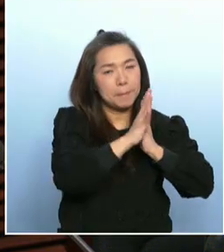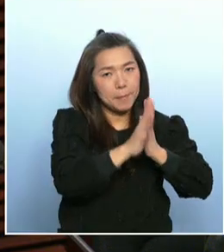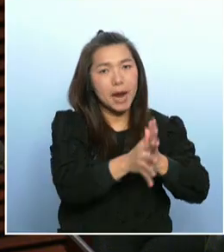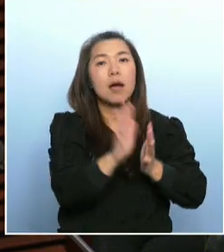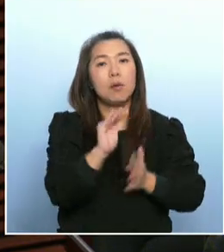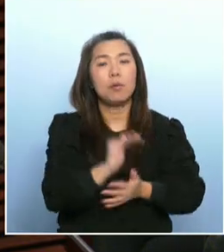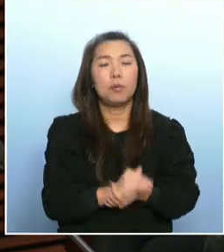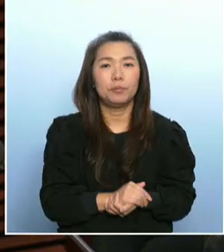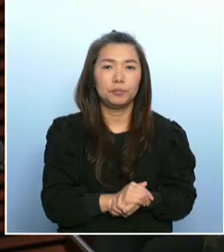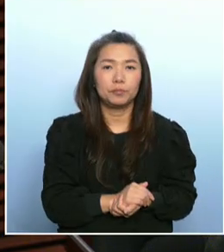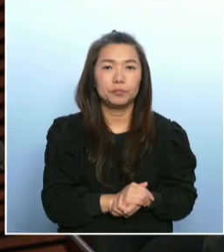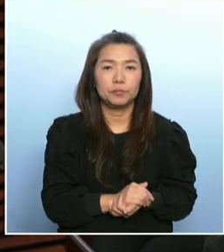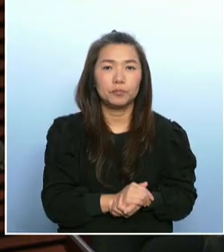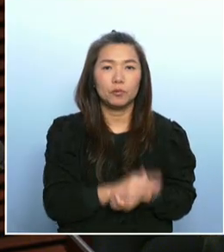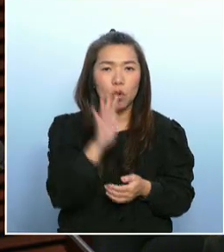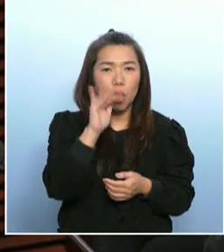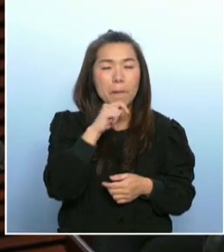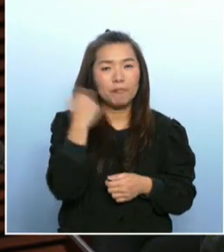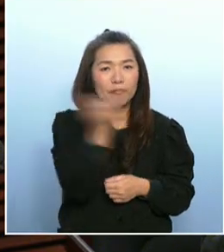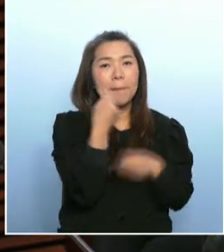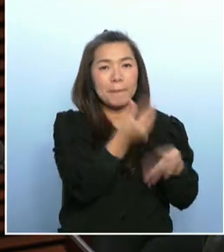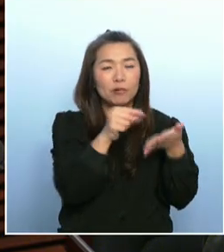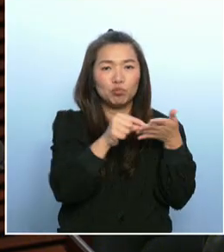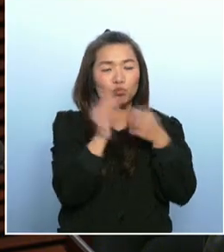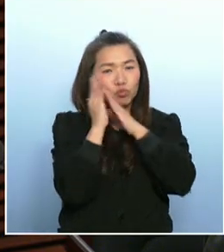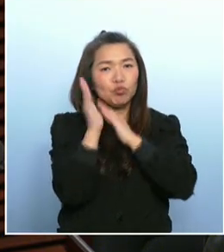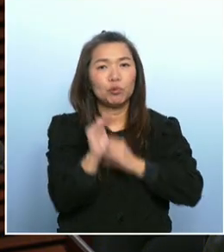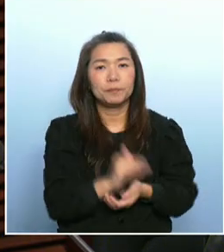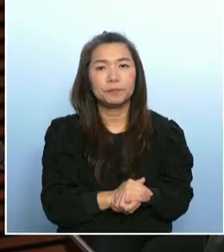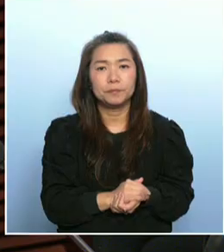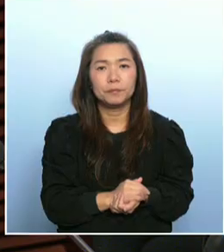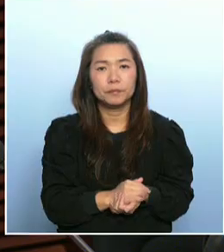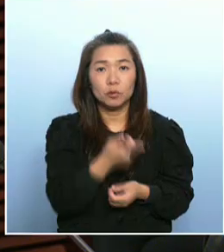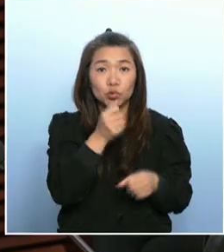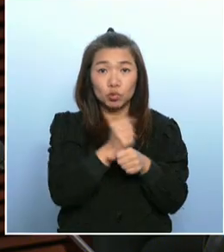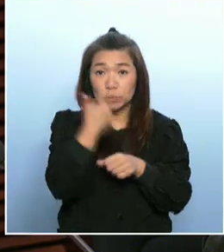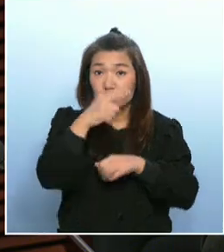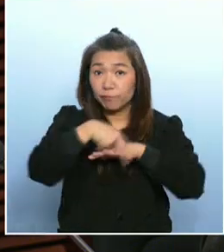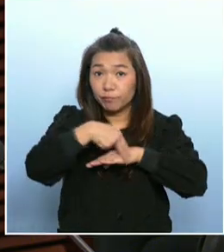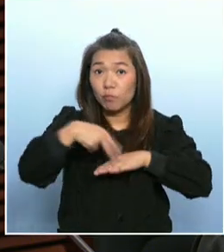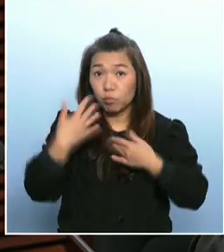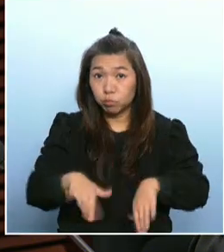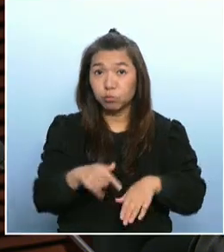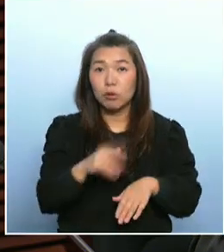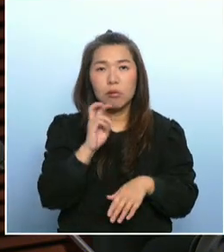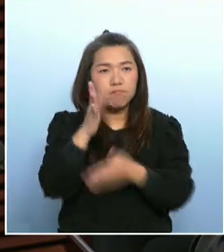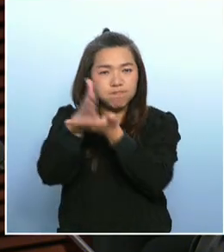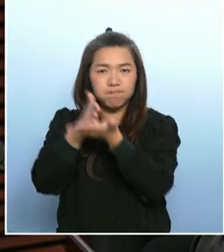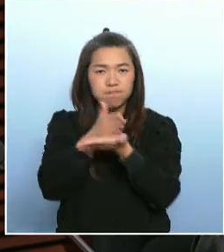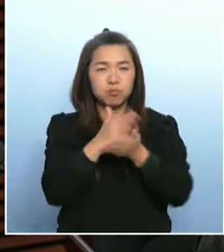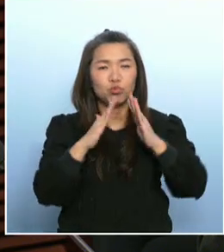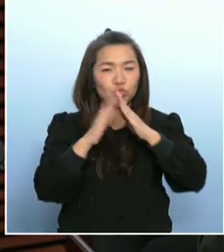such a need for residential care services, they can be allocated a service place faster.